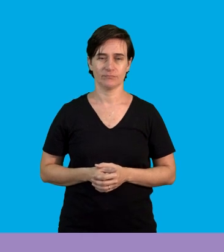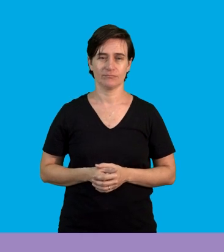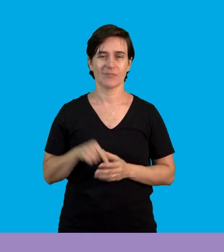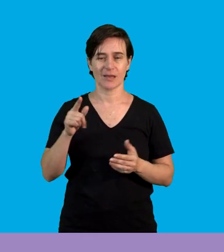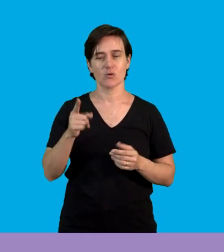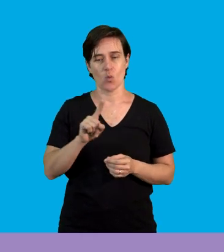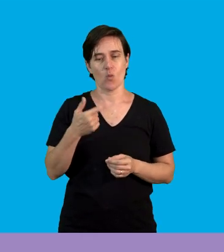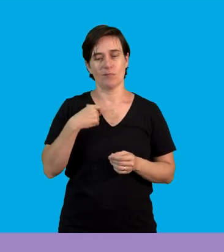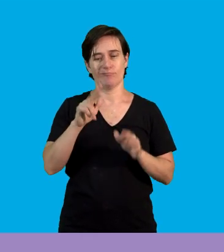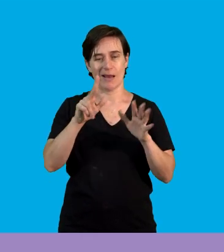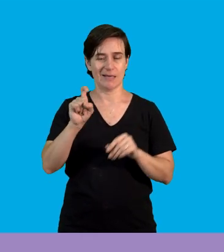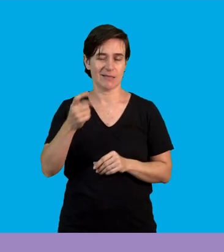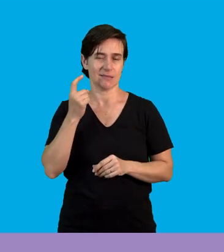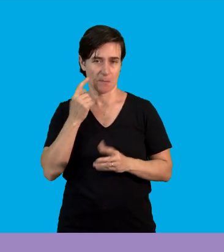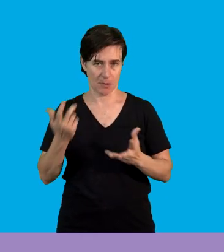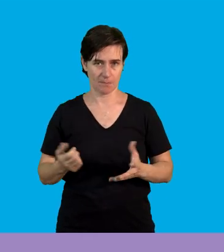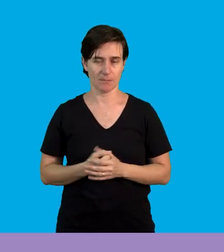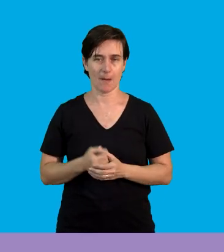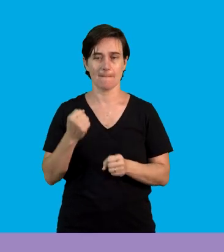And that's how we